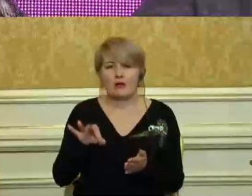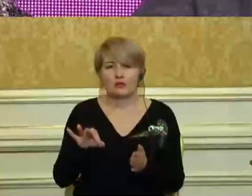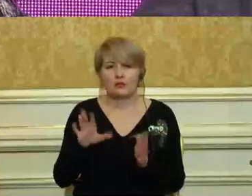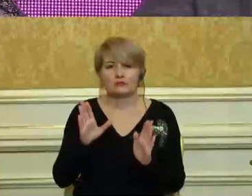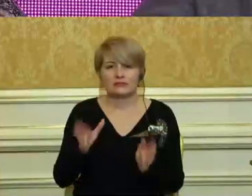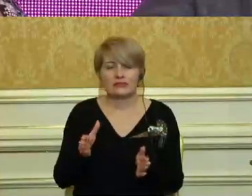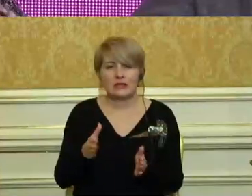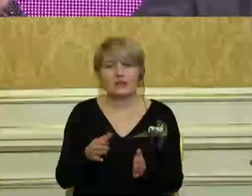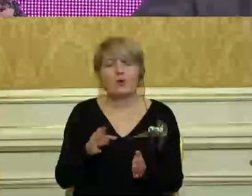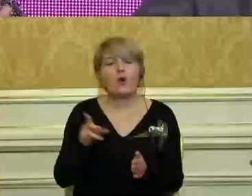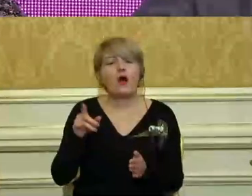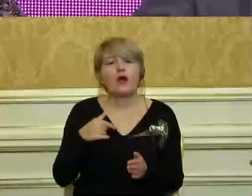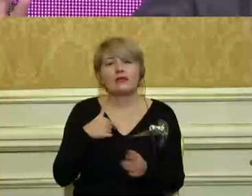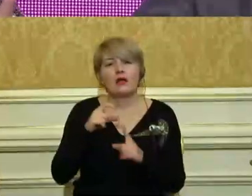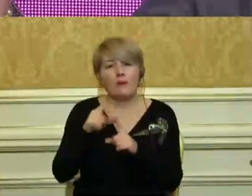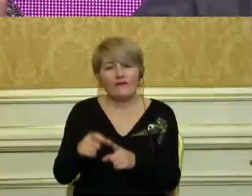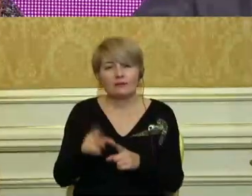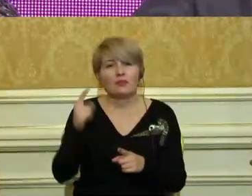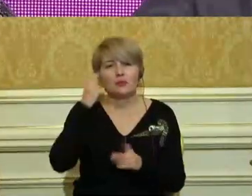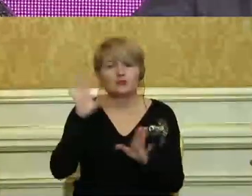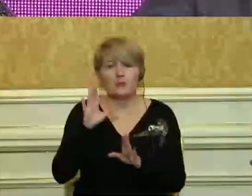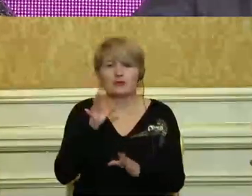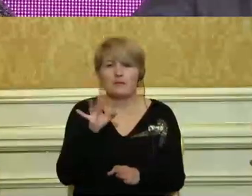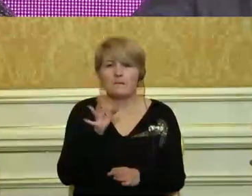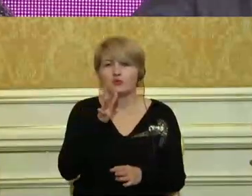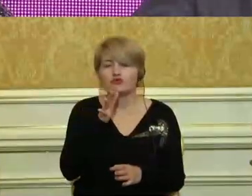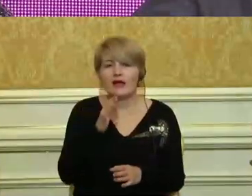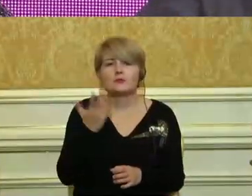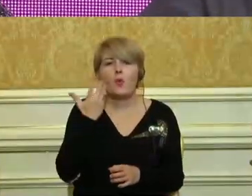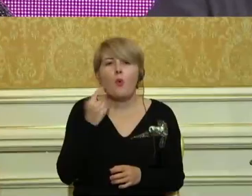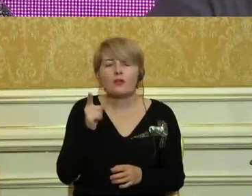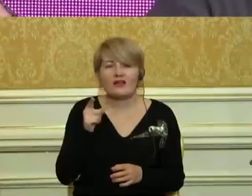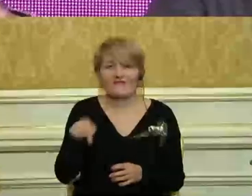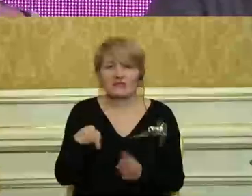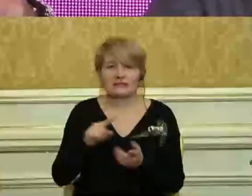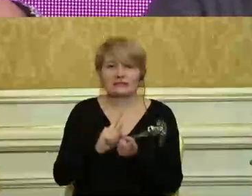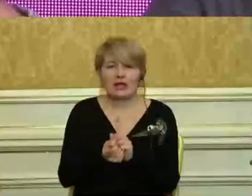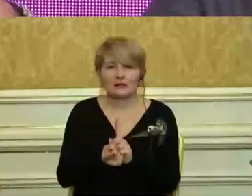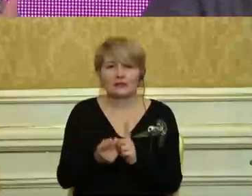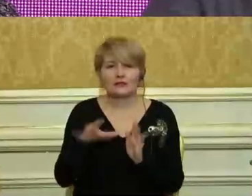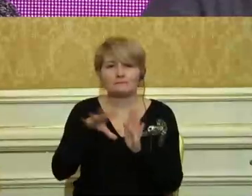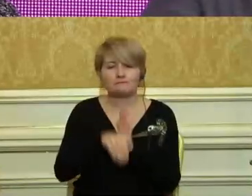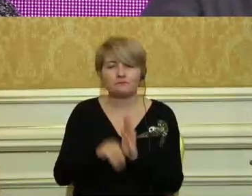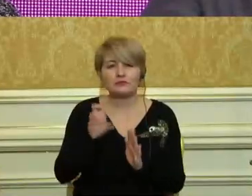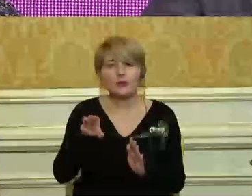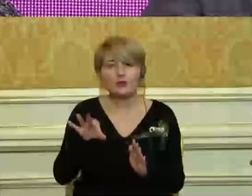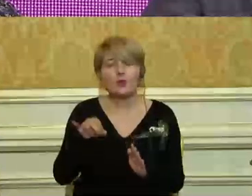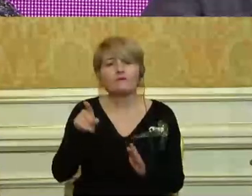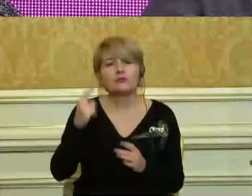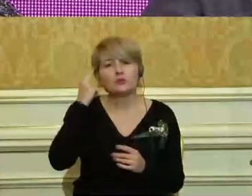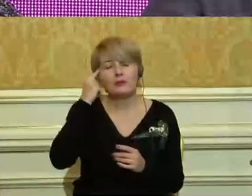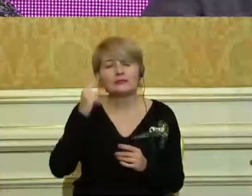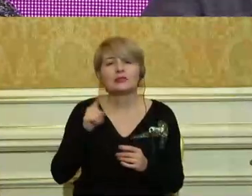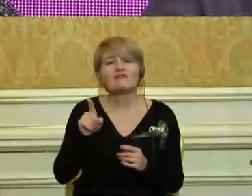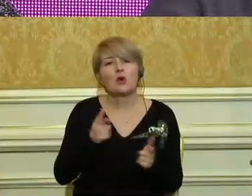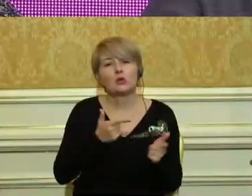think about the time when you will become member of NATO. Think, are you ready to be